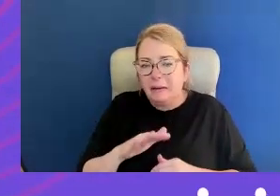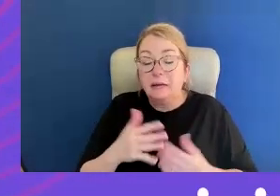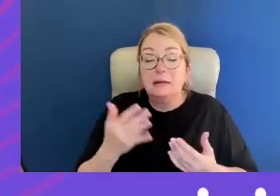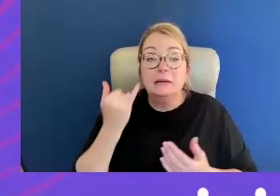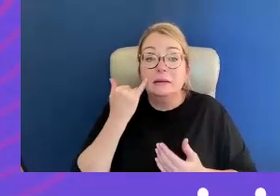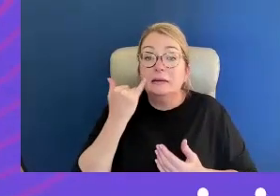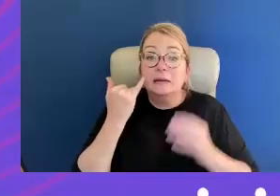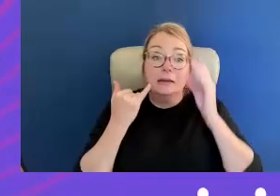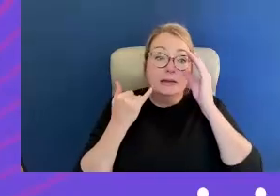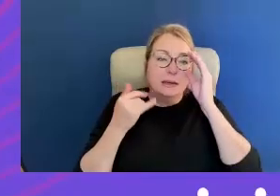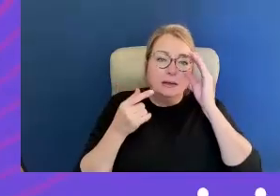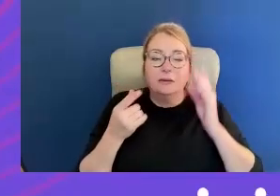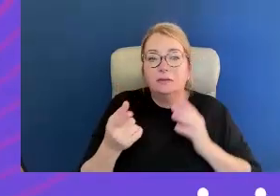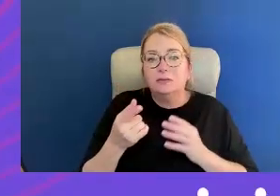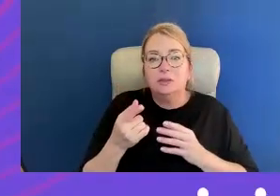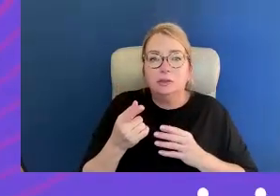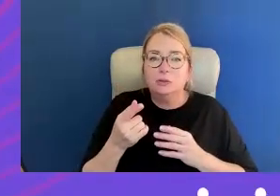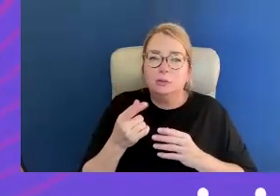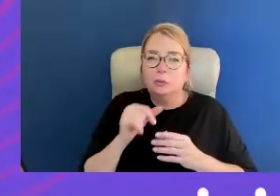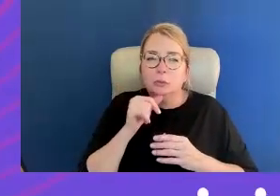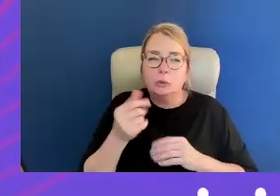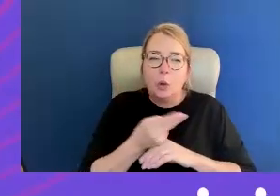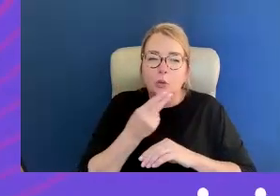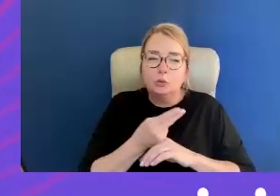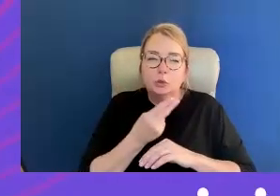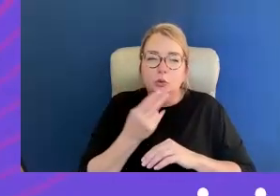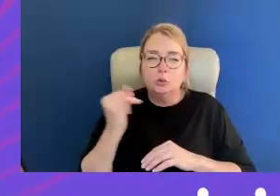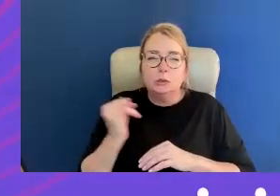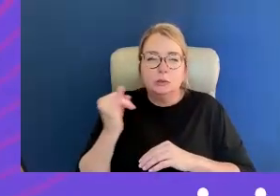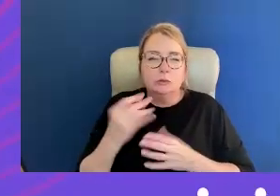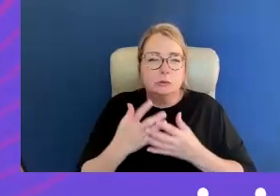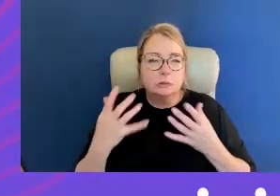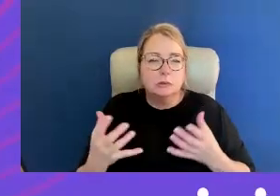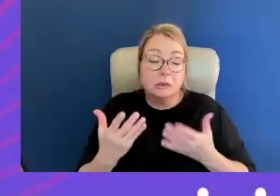you're just a little moderate user of the health plans, this might be a good plan to go with.